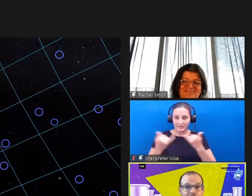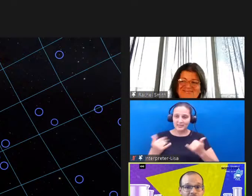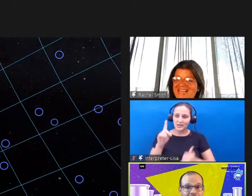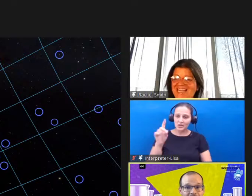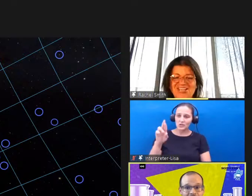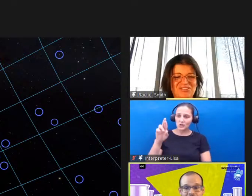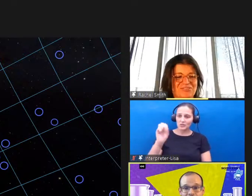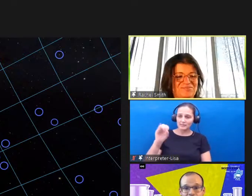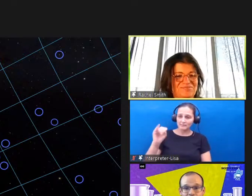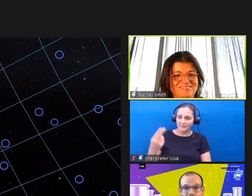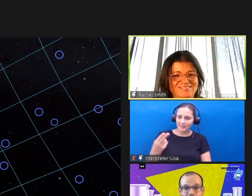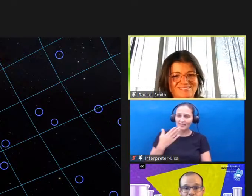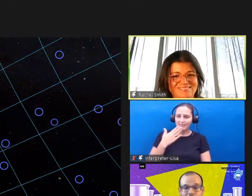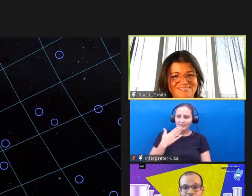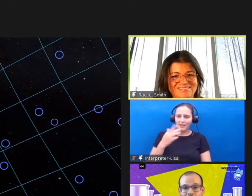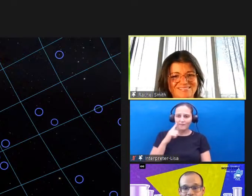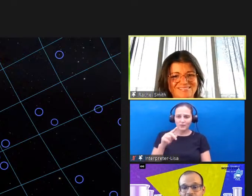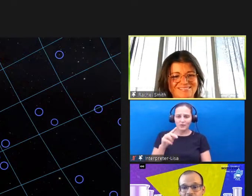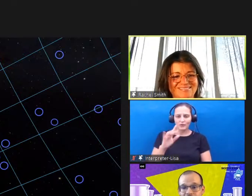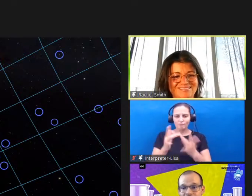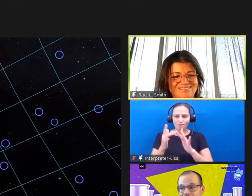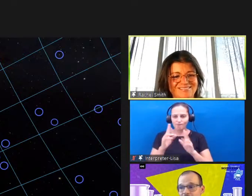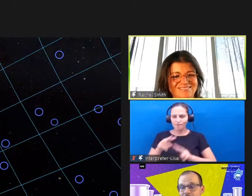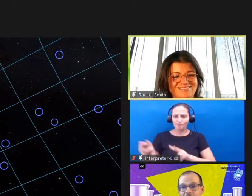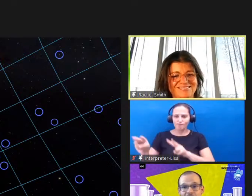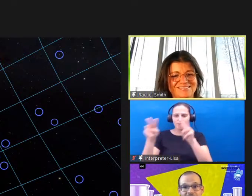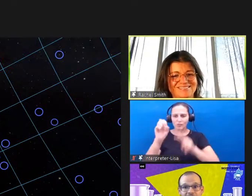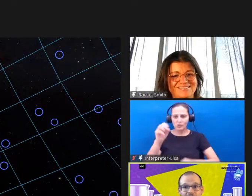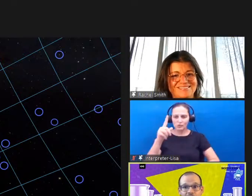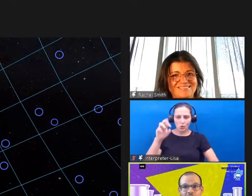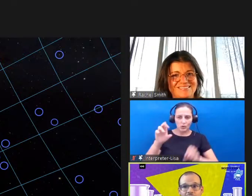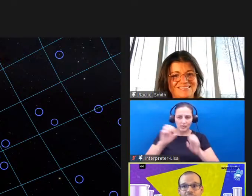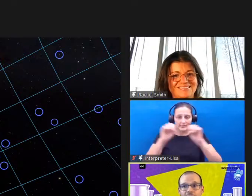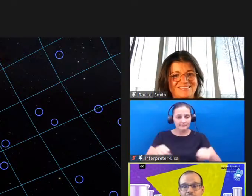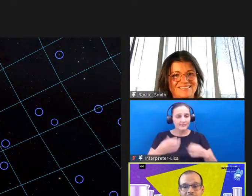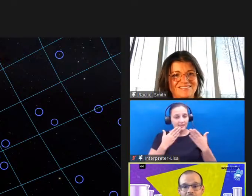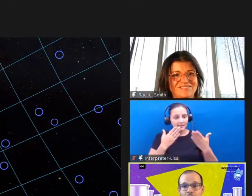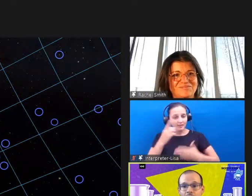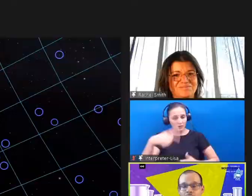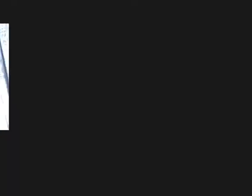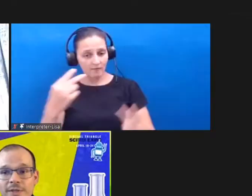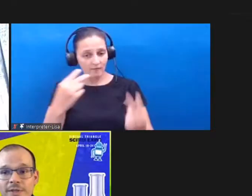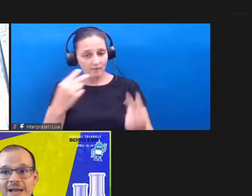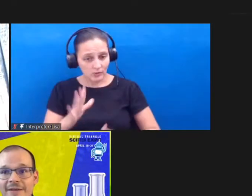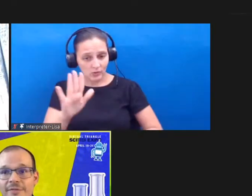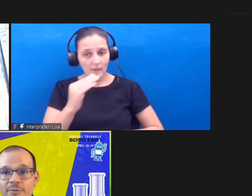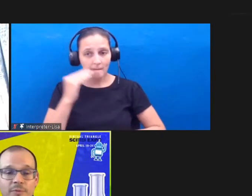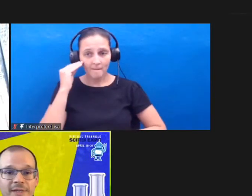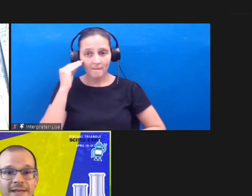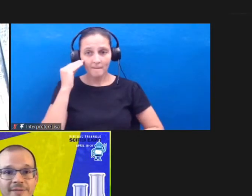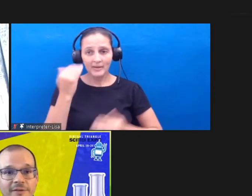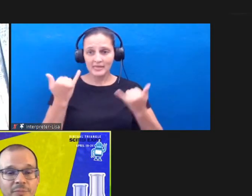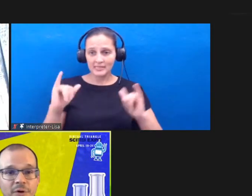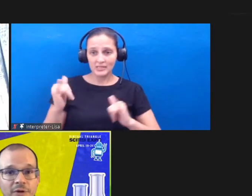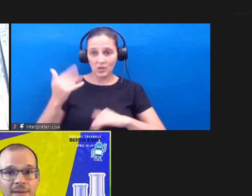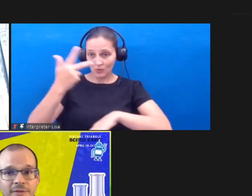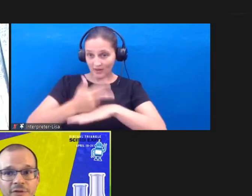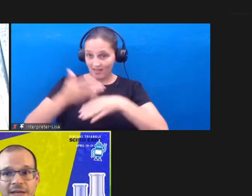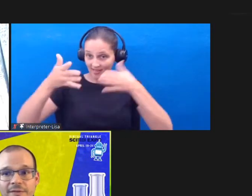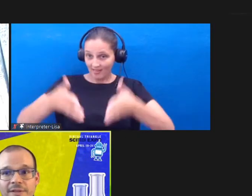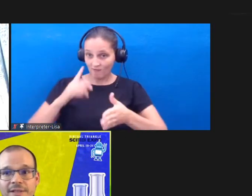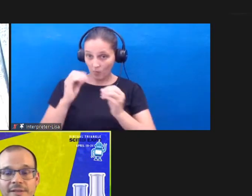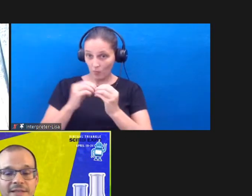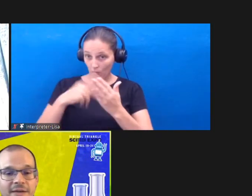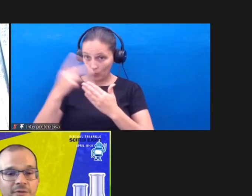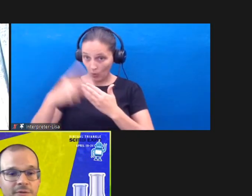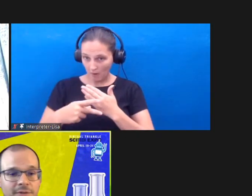you so much for taking us a virtual tour of a solar system. And thanks to all of our viewers at home. We still have 3 more days of programs. Check